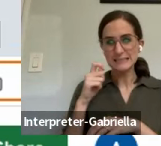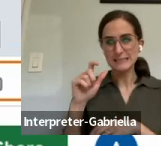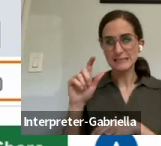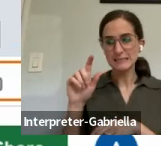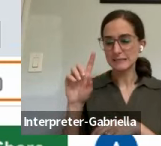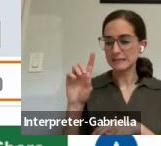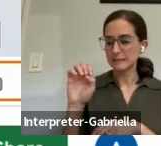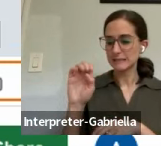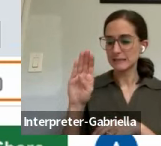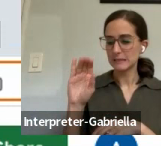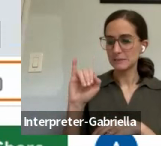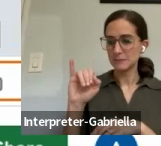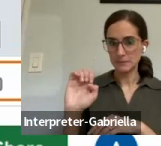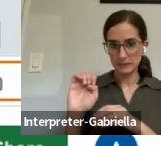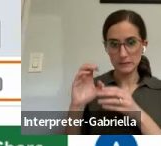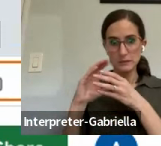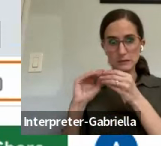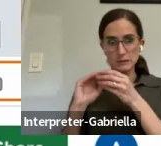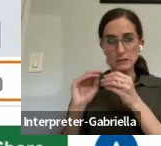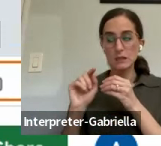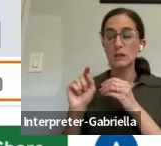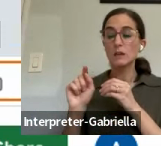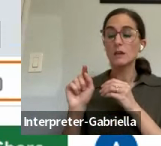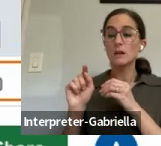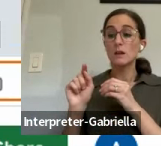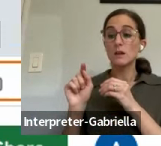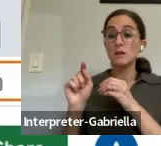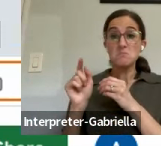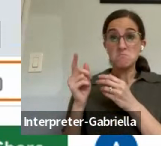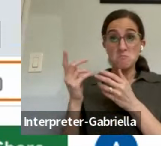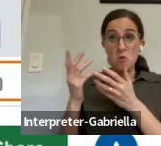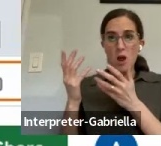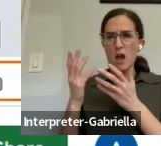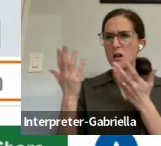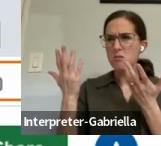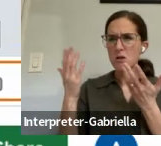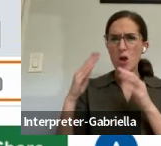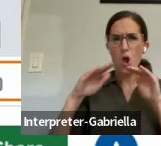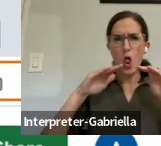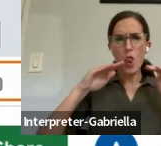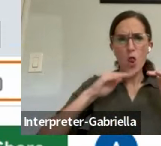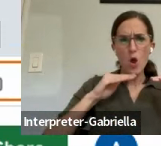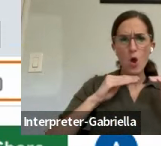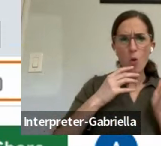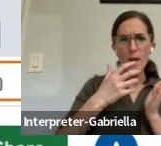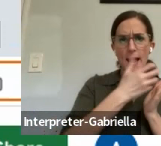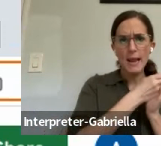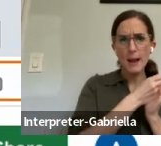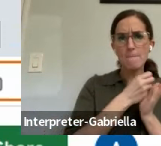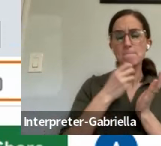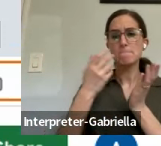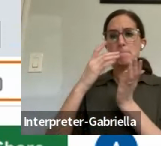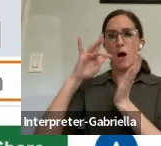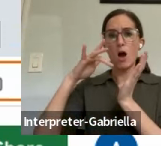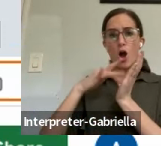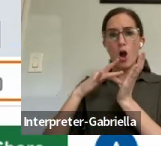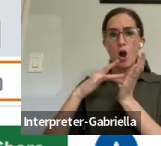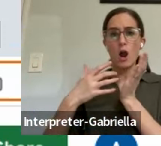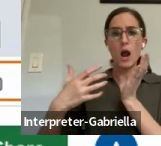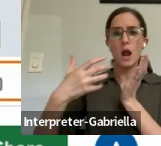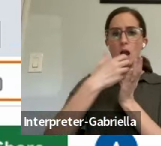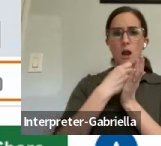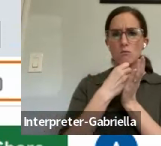talked about we need to define low to moderate income and what is meant by that. I think we also need to define what we mean by small